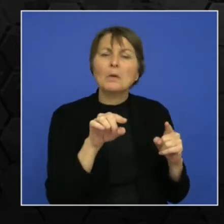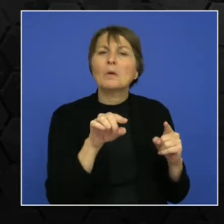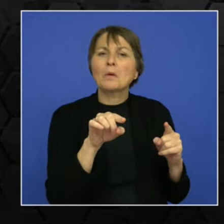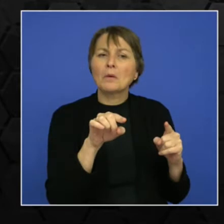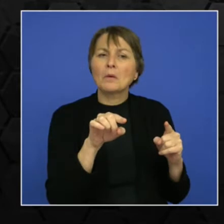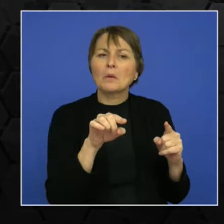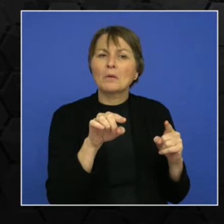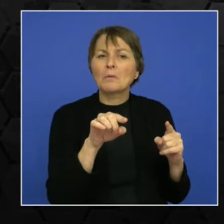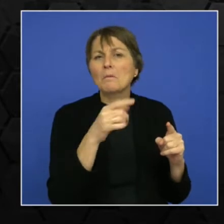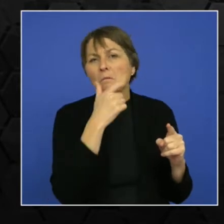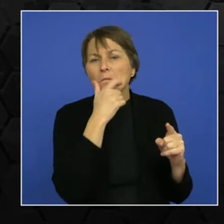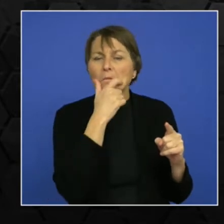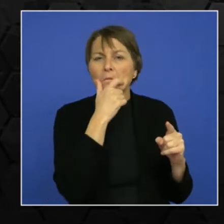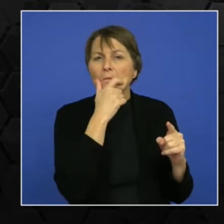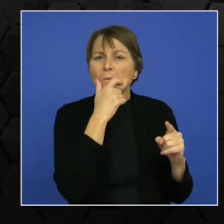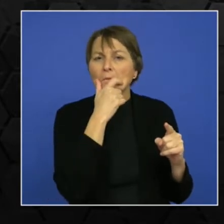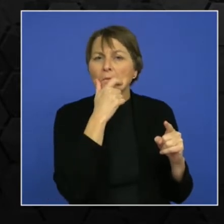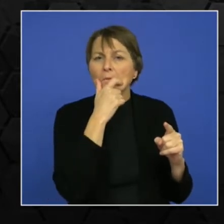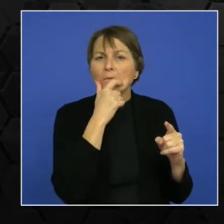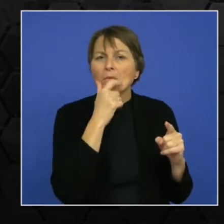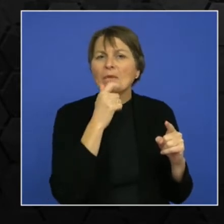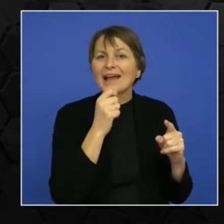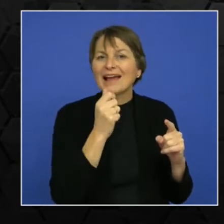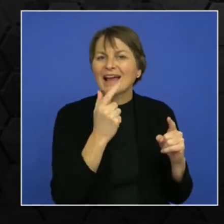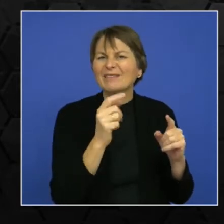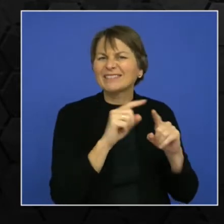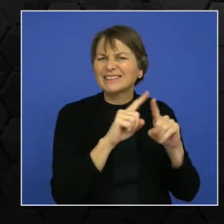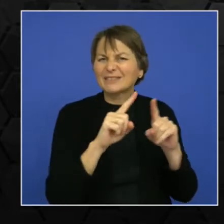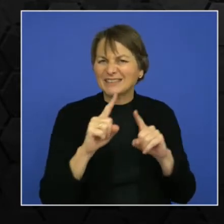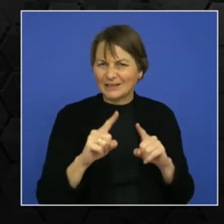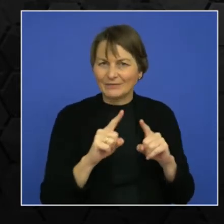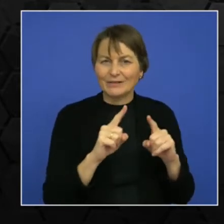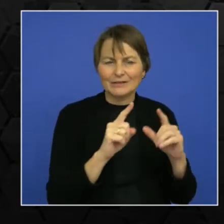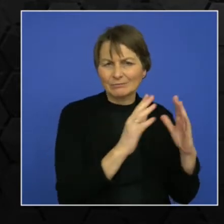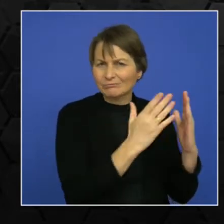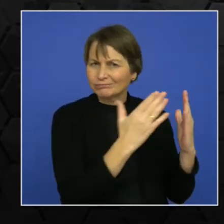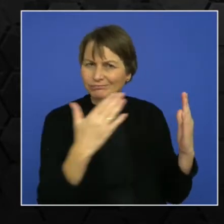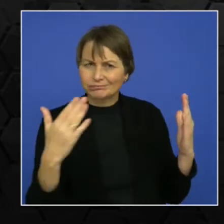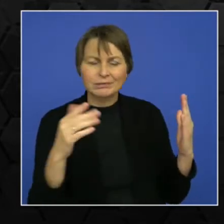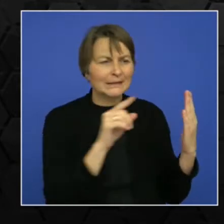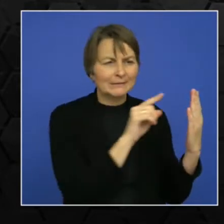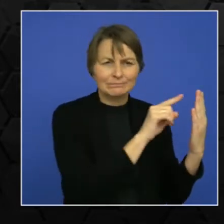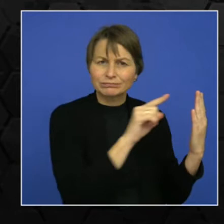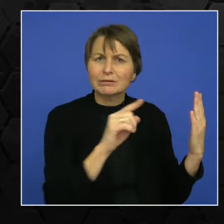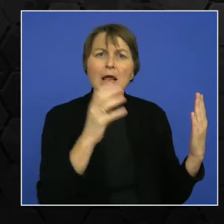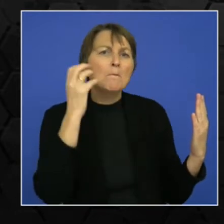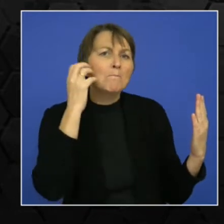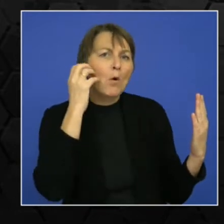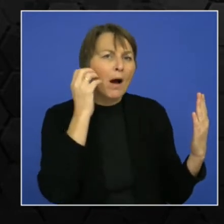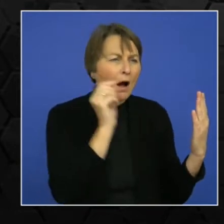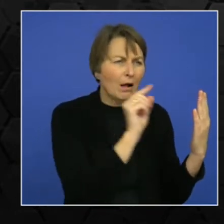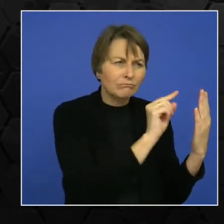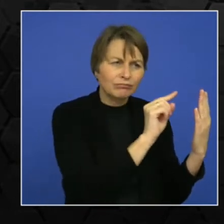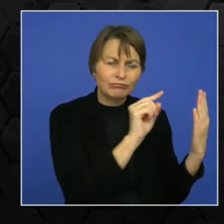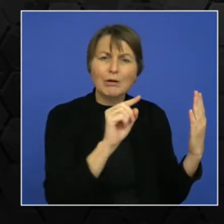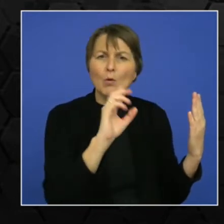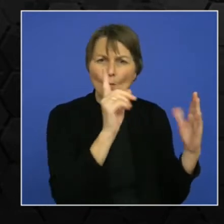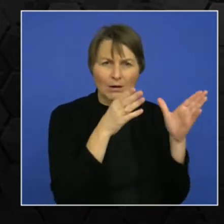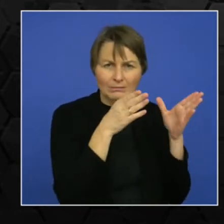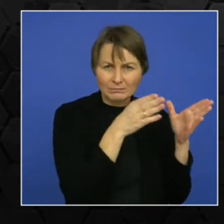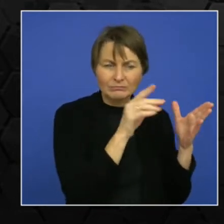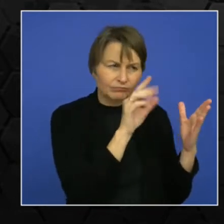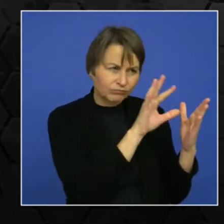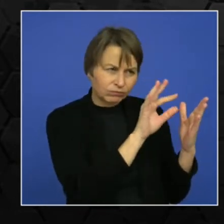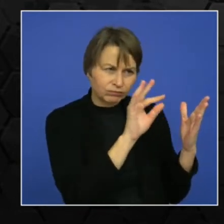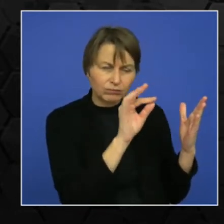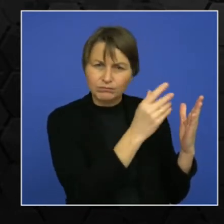maybe select from 10,000 rupees to 1 lakh. So it should provide all the mobile phones from that range, which is from 10,000 to 1 lakh. So it